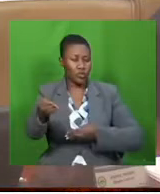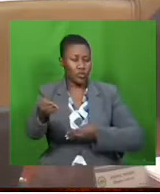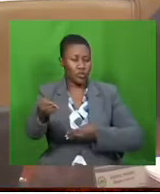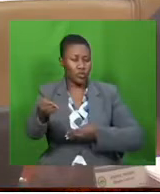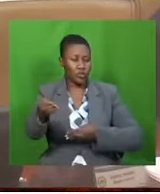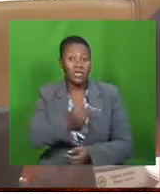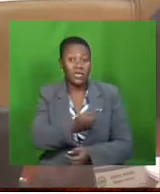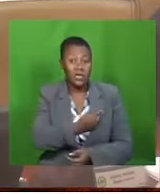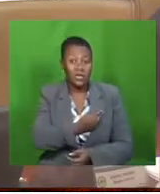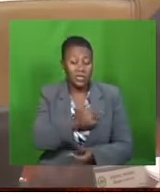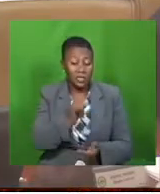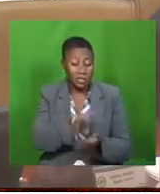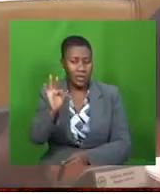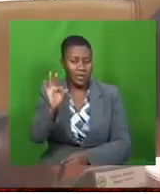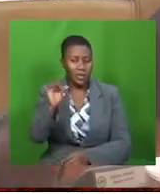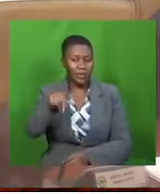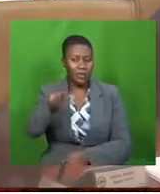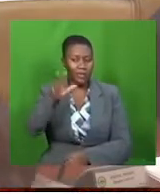It is a yes,